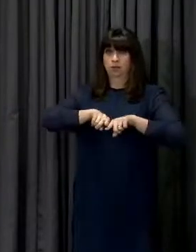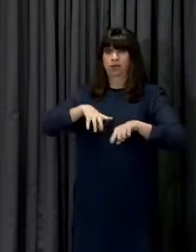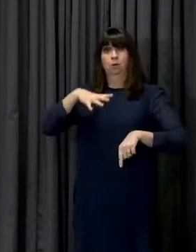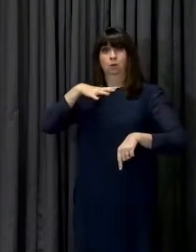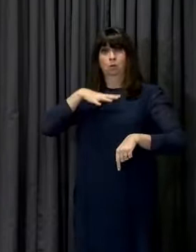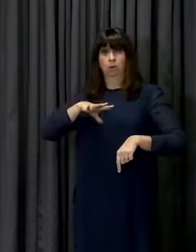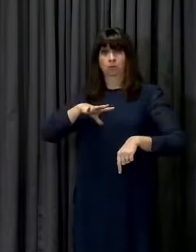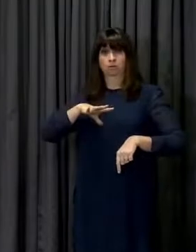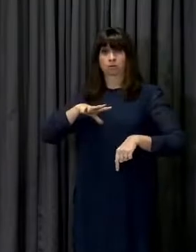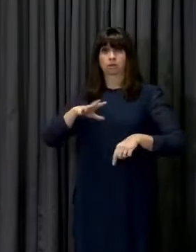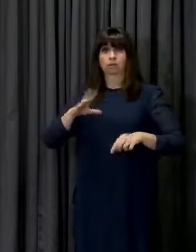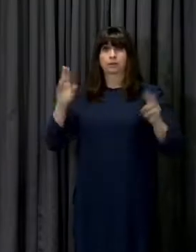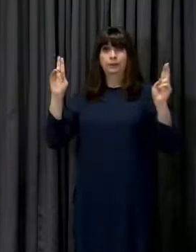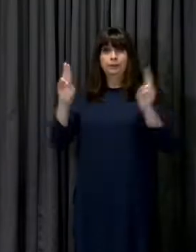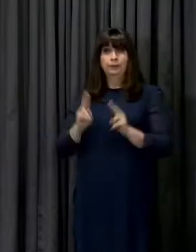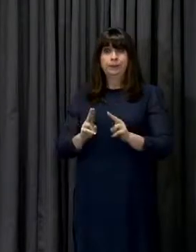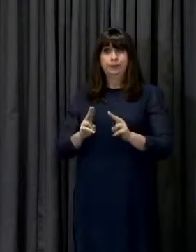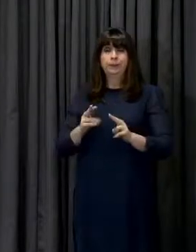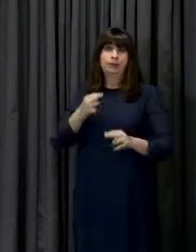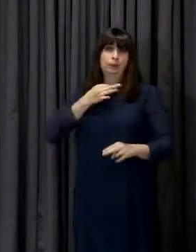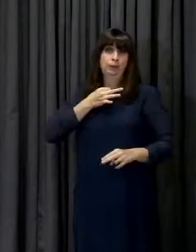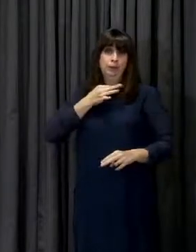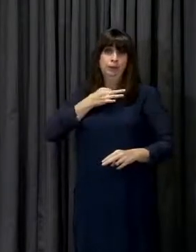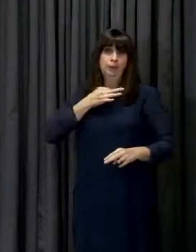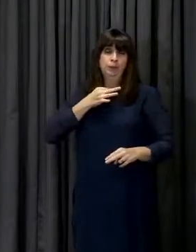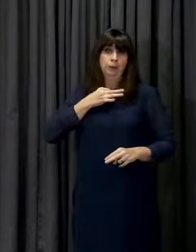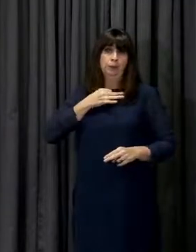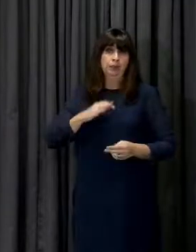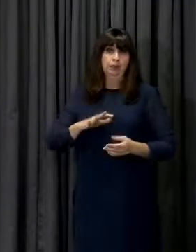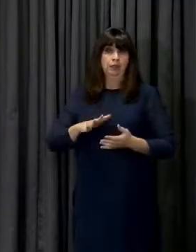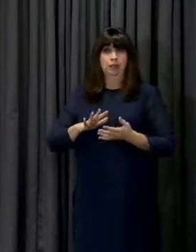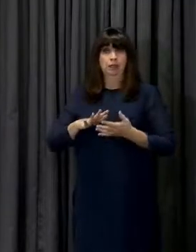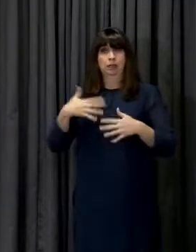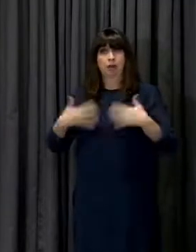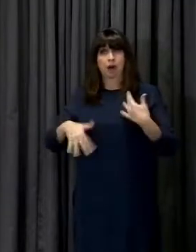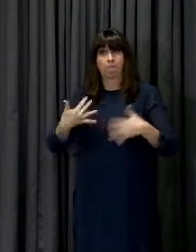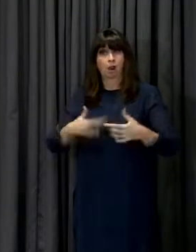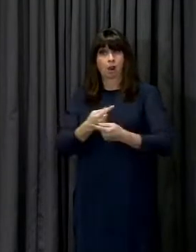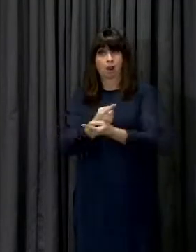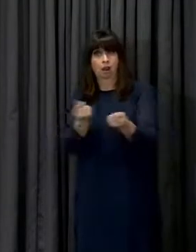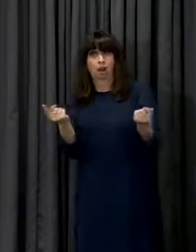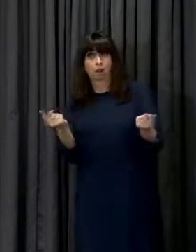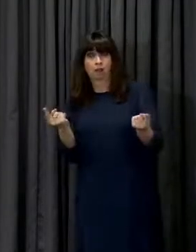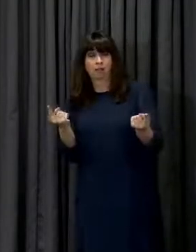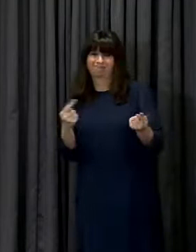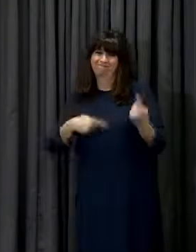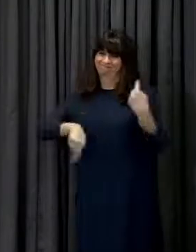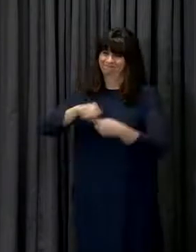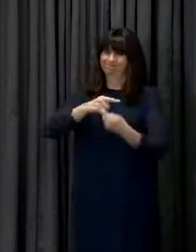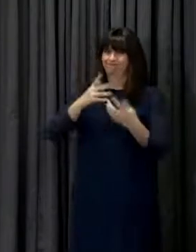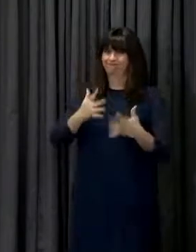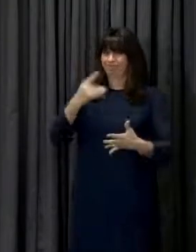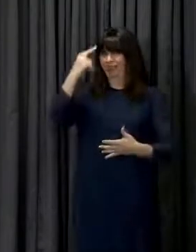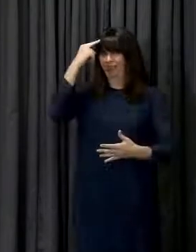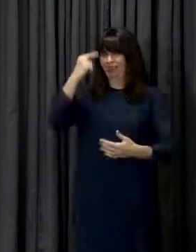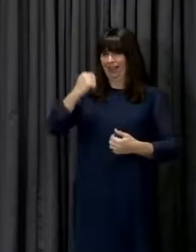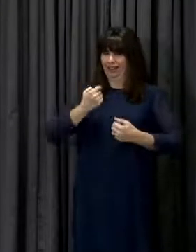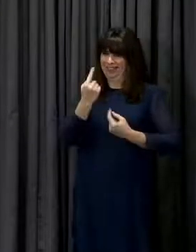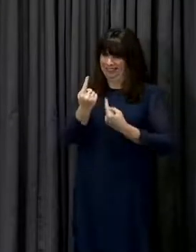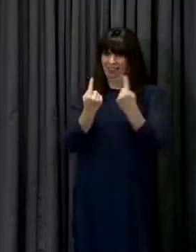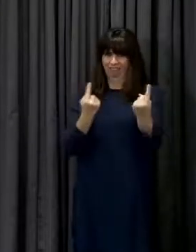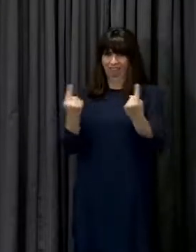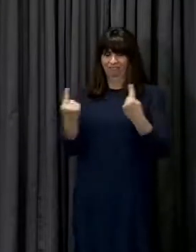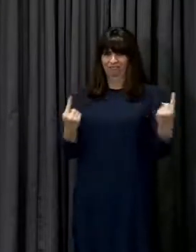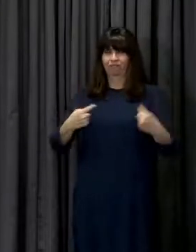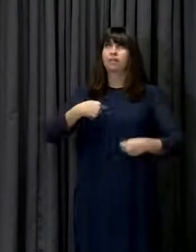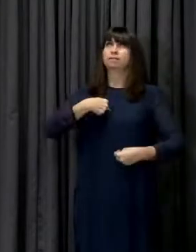with a minimum amount of harm, it isn't just the choices we make in the government, it's the choices that each of us make about how we live our lives that will